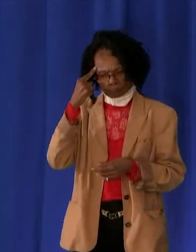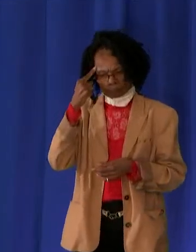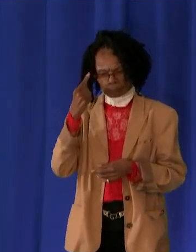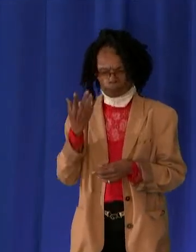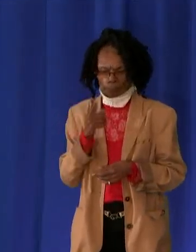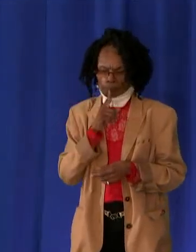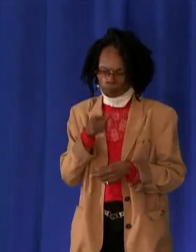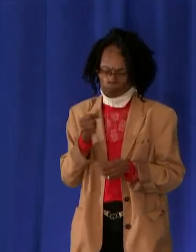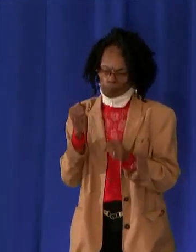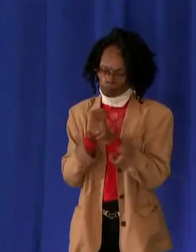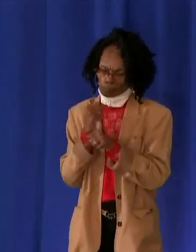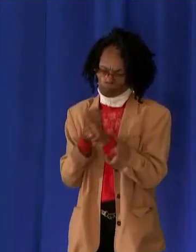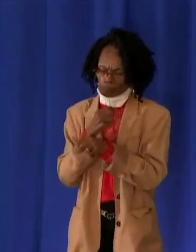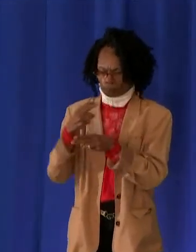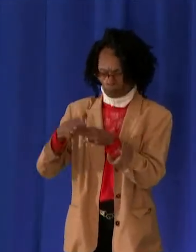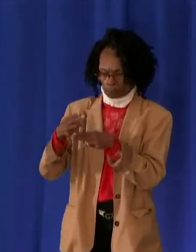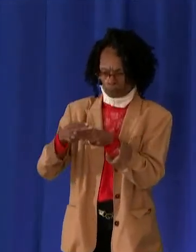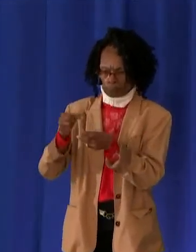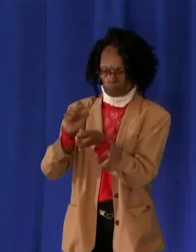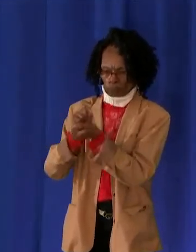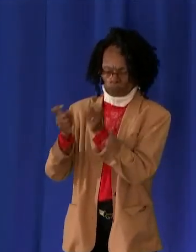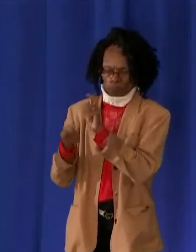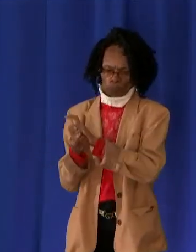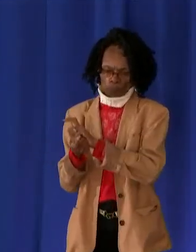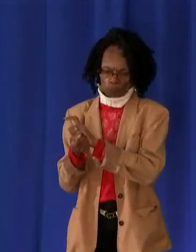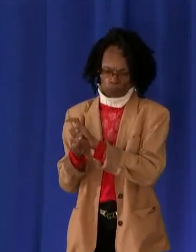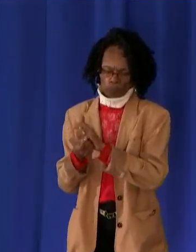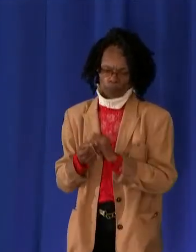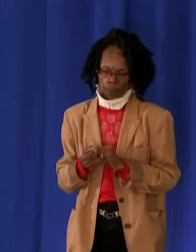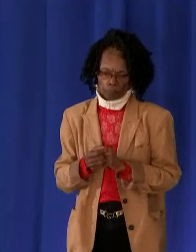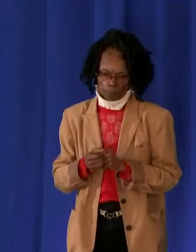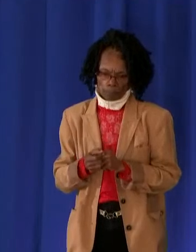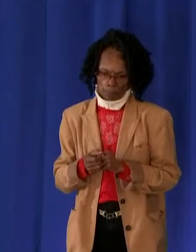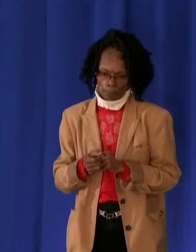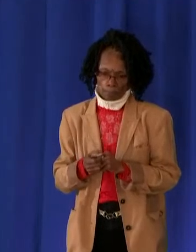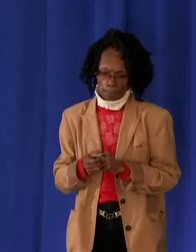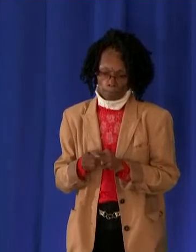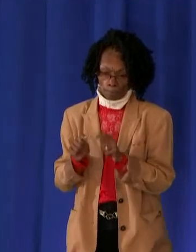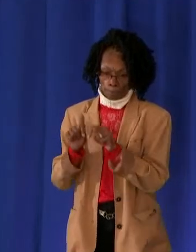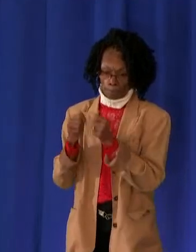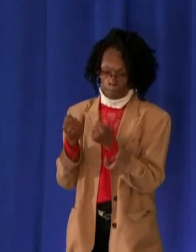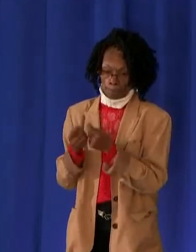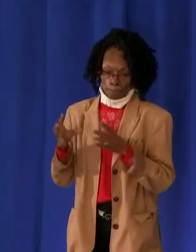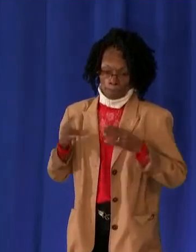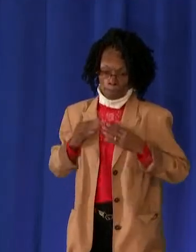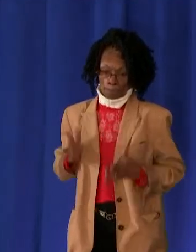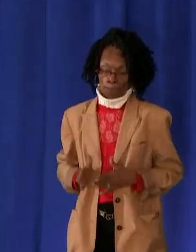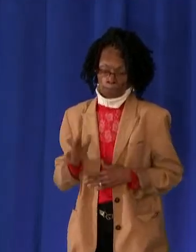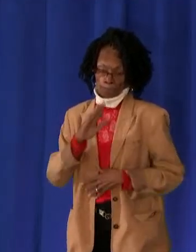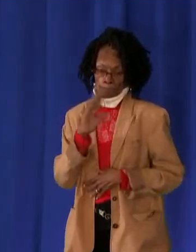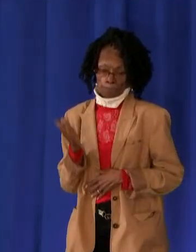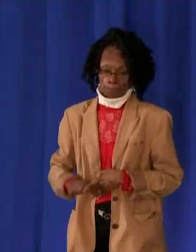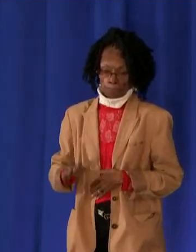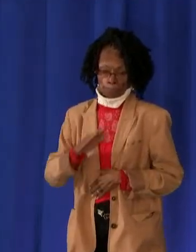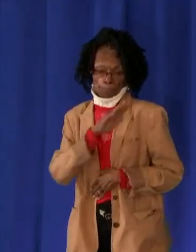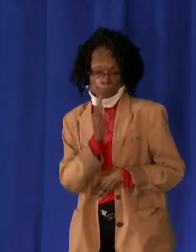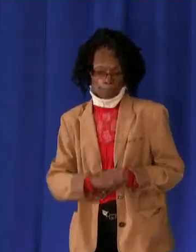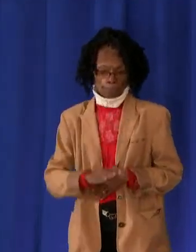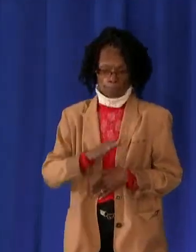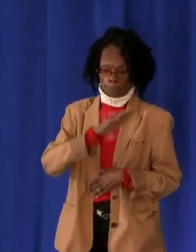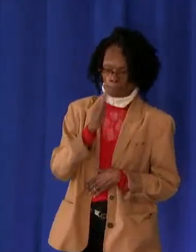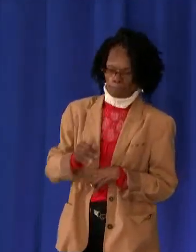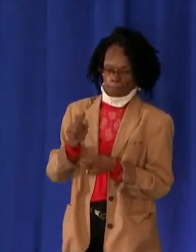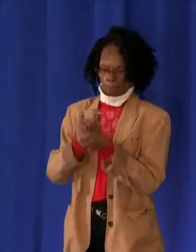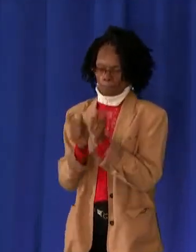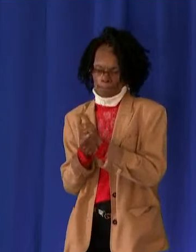who really fought for the name change, and the team owner then said, never would the name